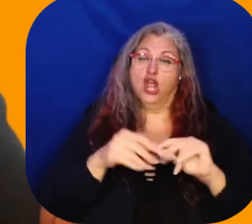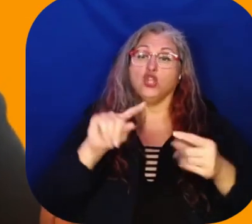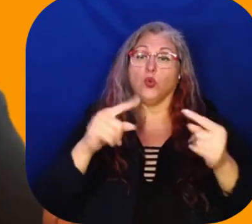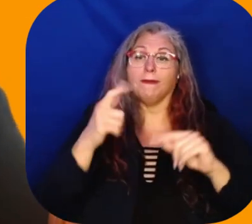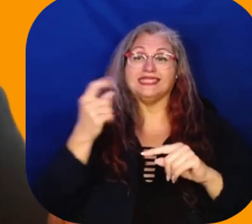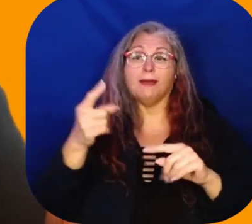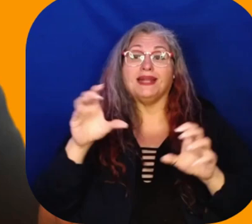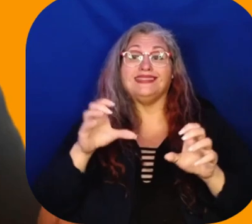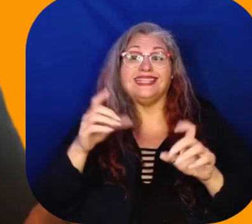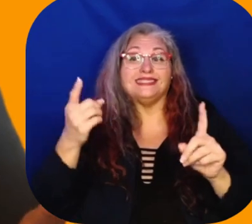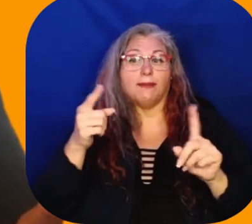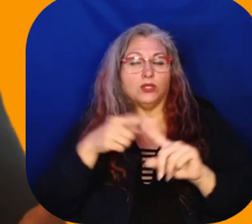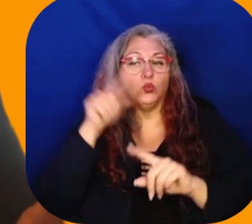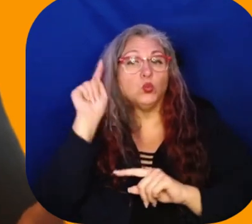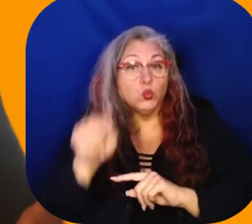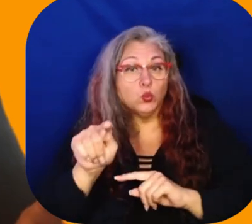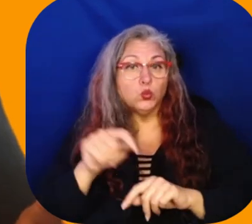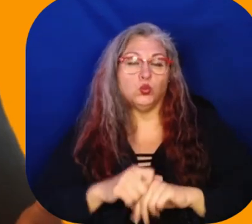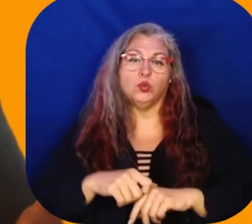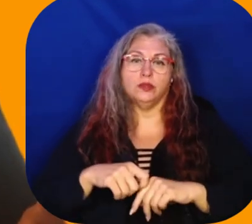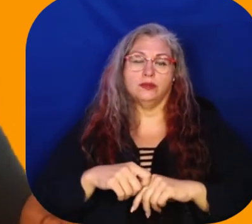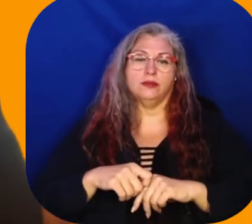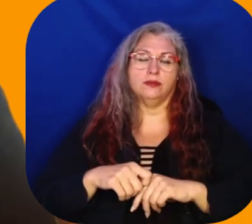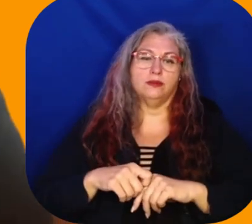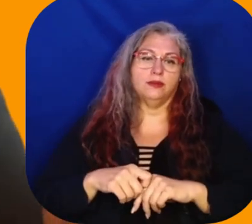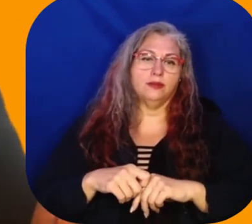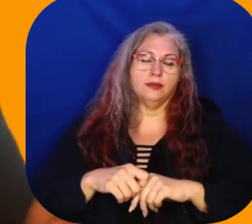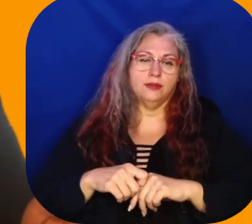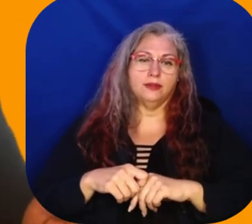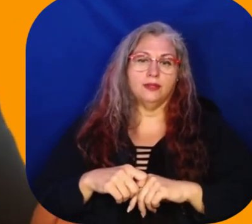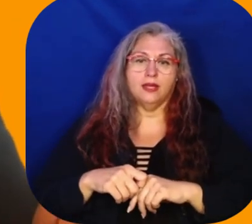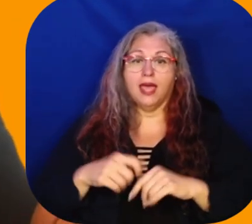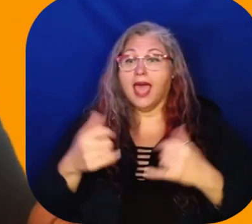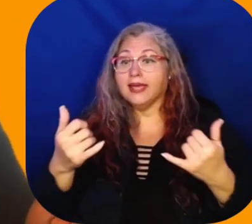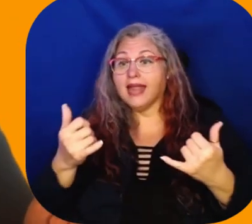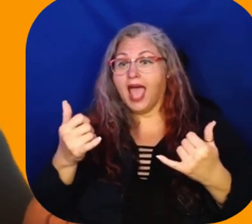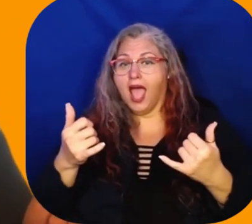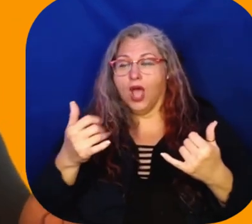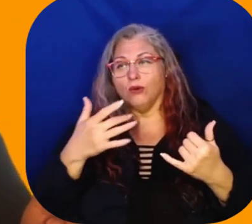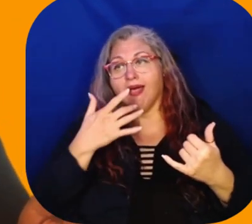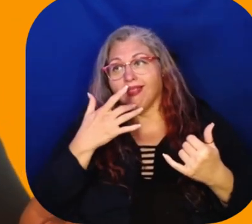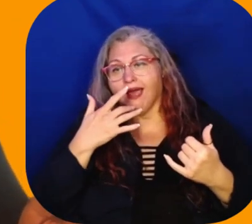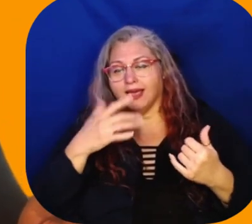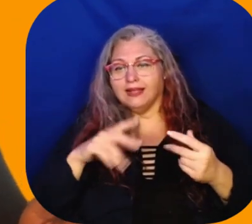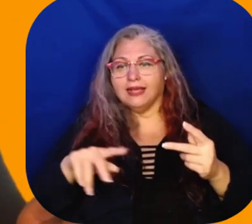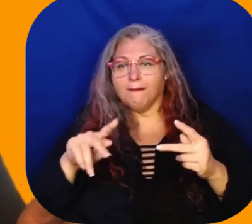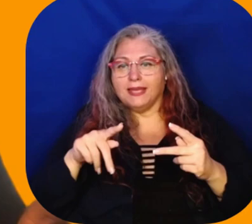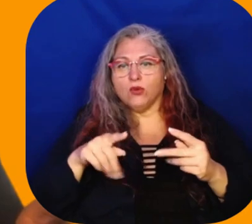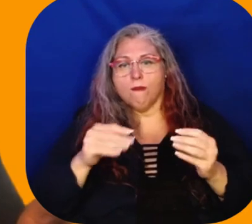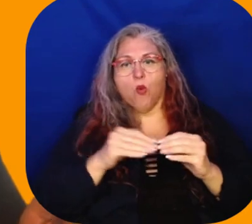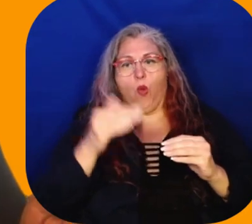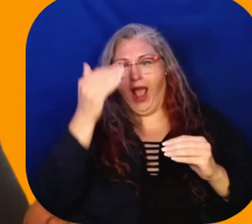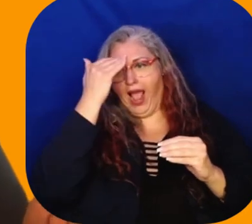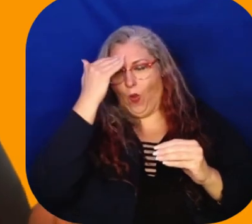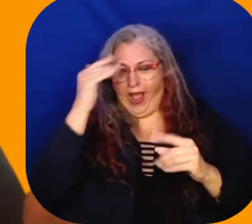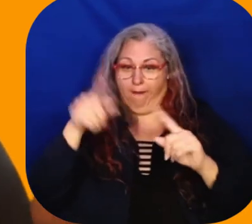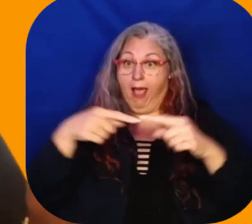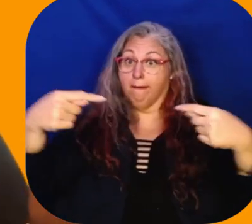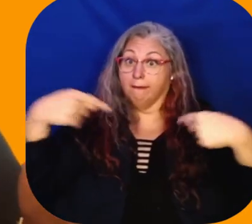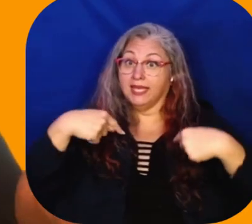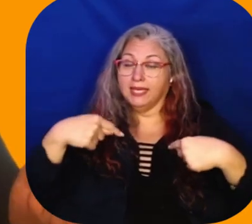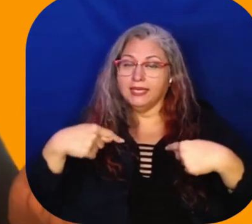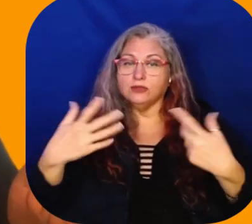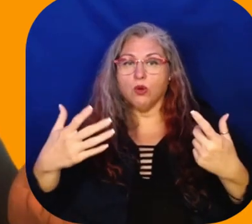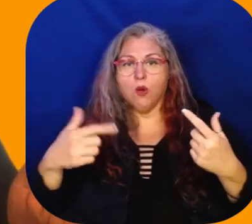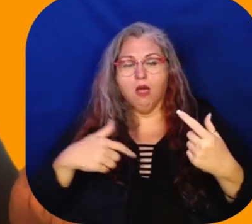to you, you know? And now, luckily, people are aware of me, so I figure if